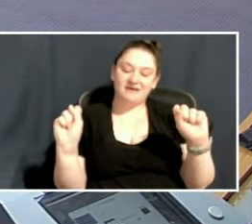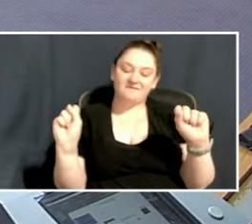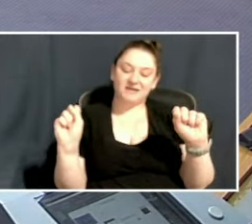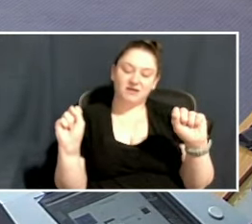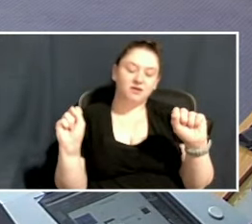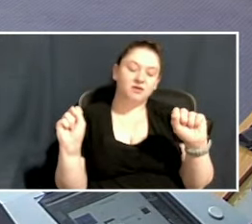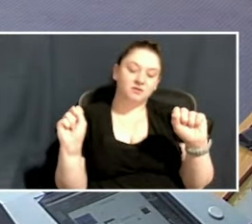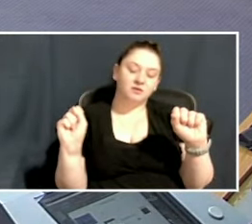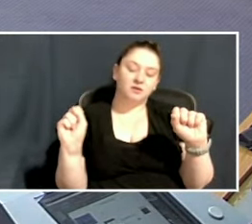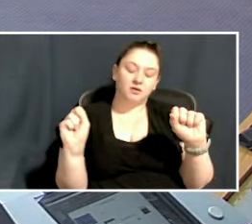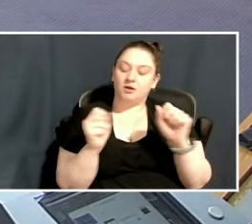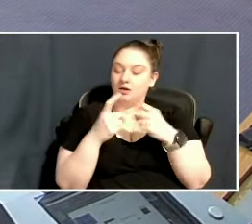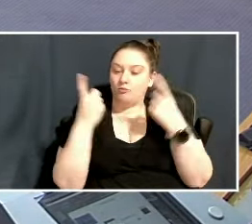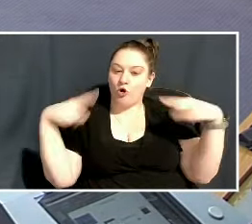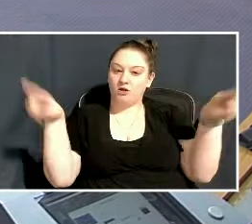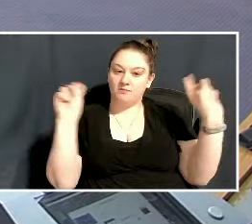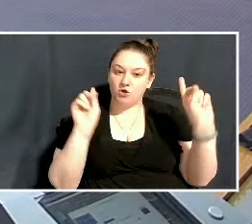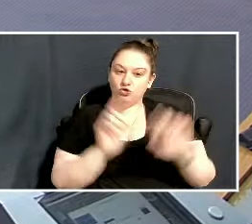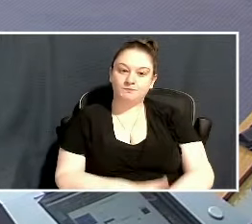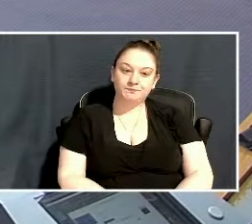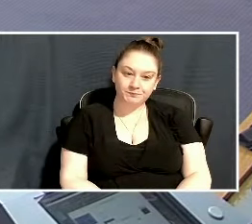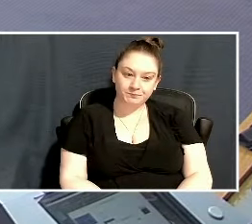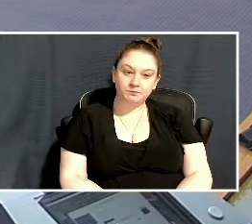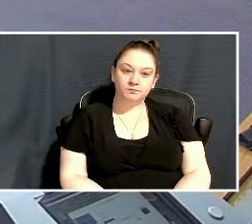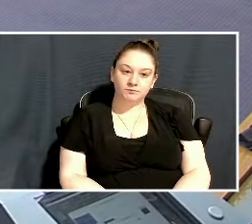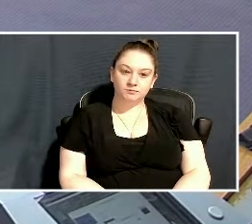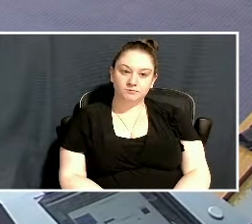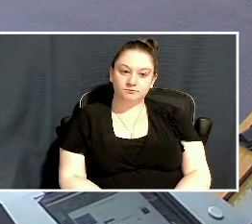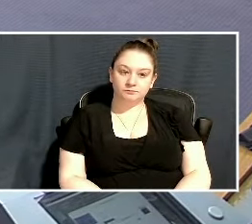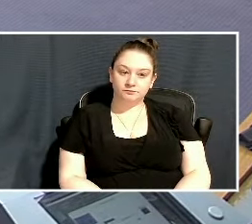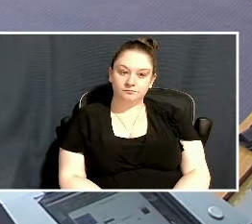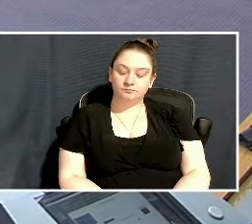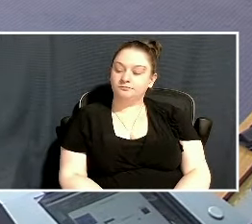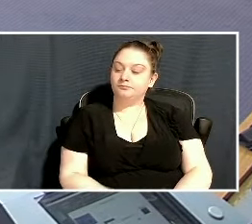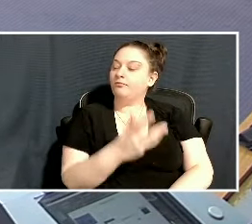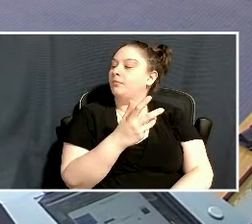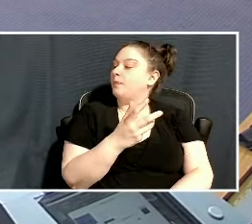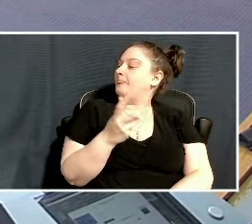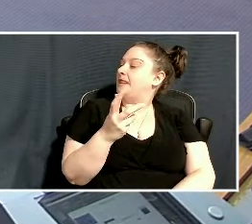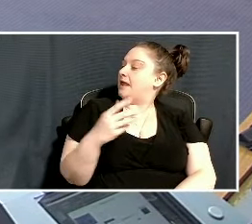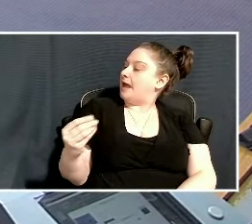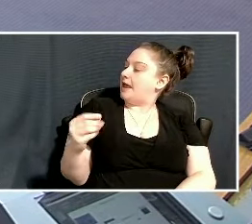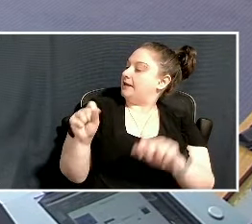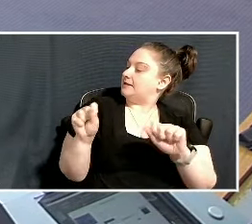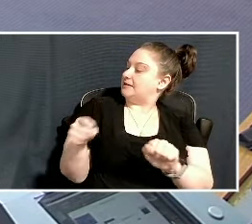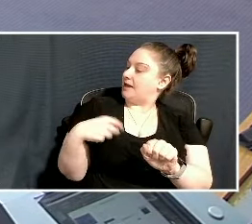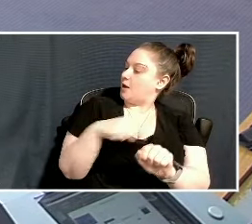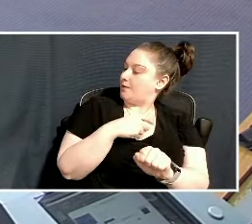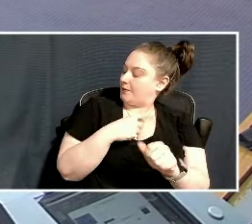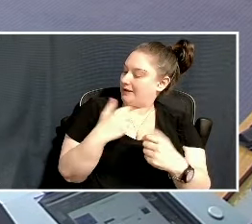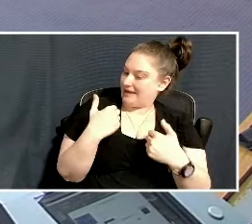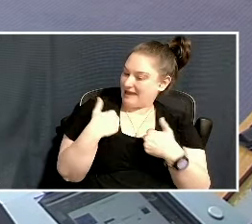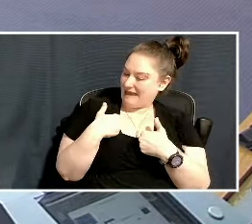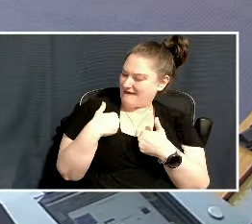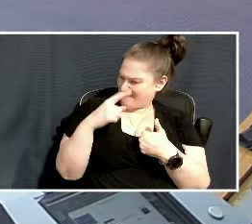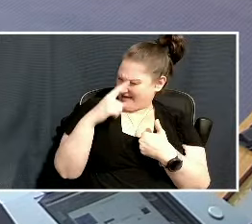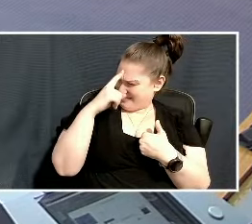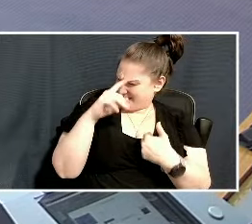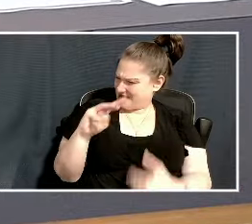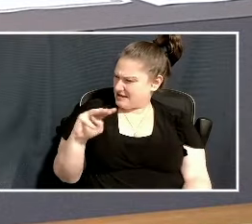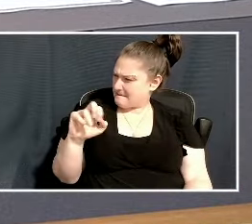Would you like to introduce the folks to come up? And could we have, is it Marja